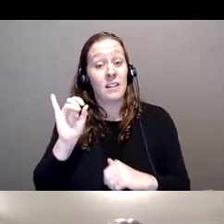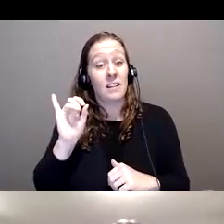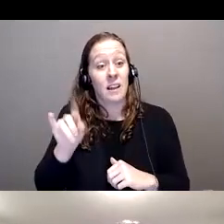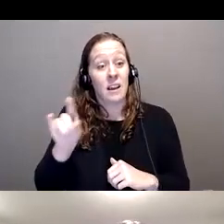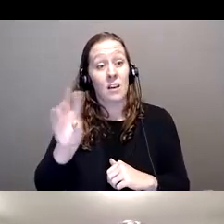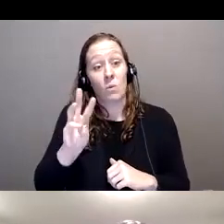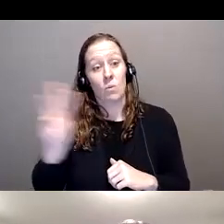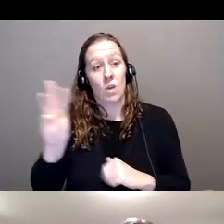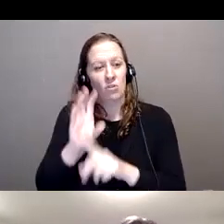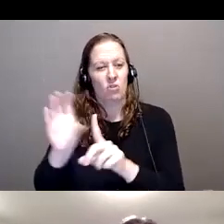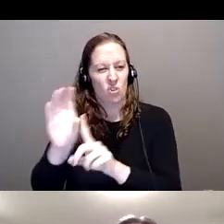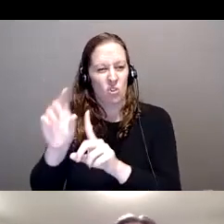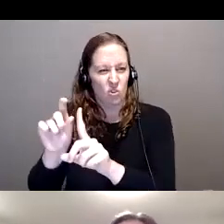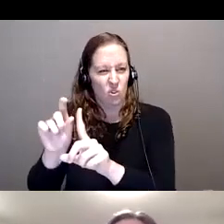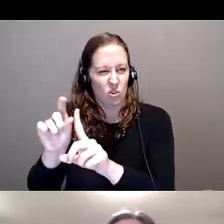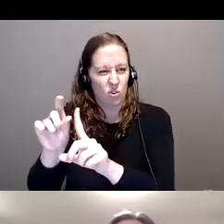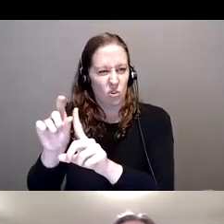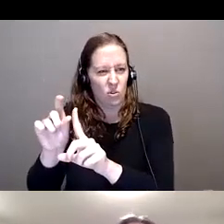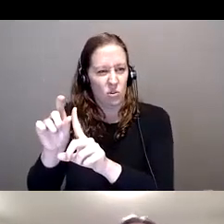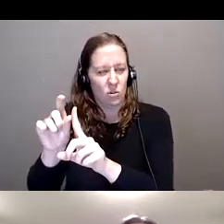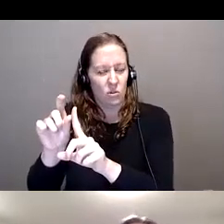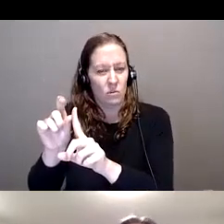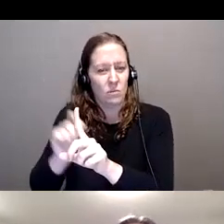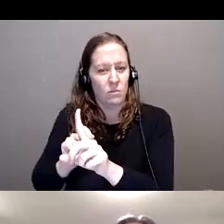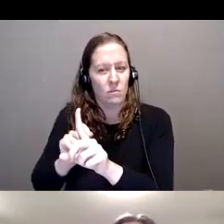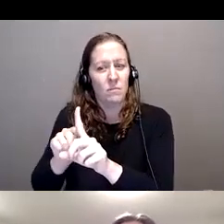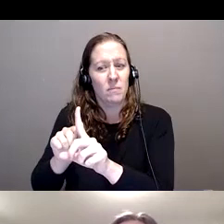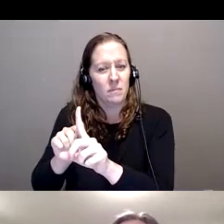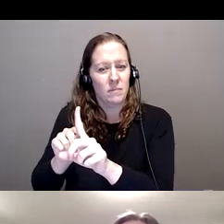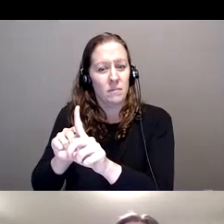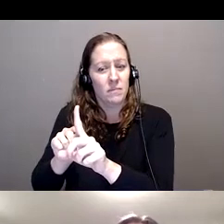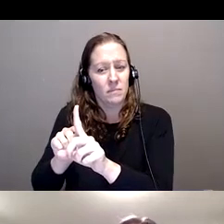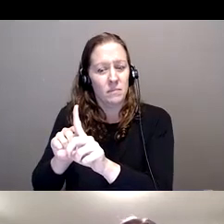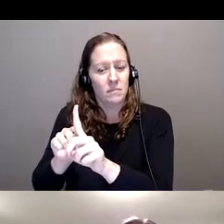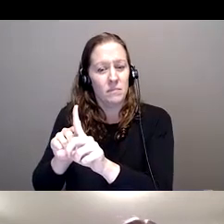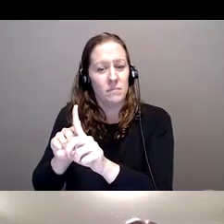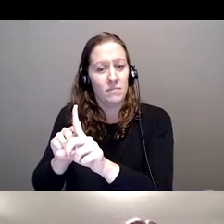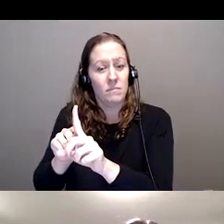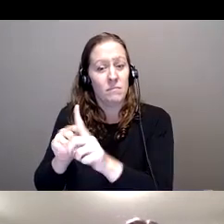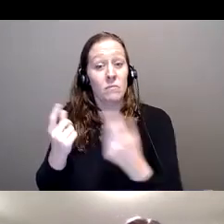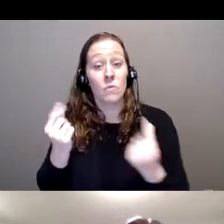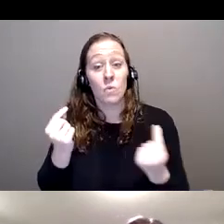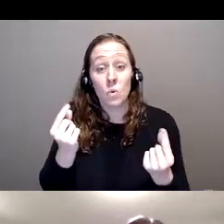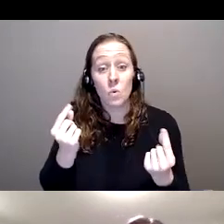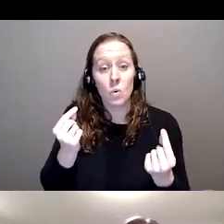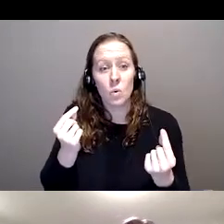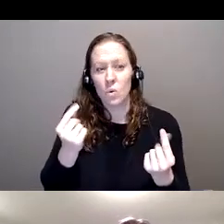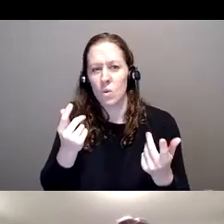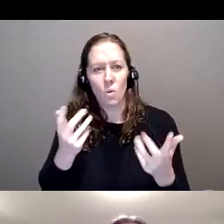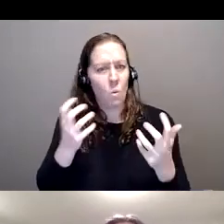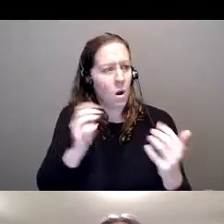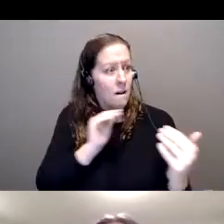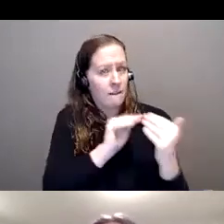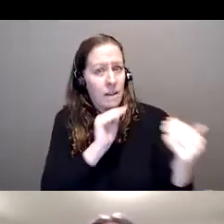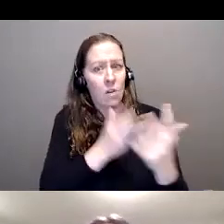term. This concept of seeking justice through relationship with each other